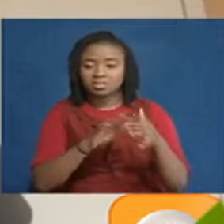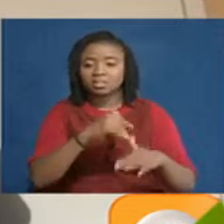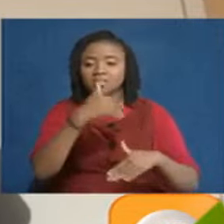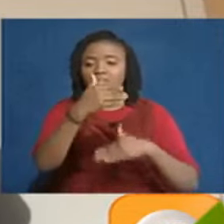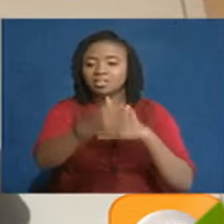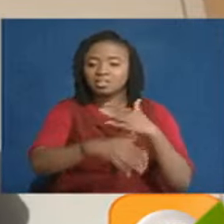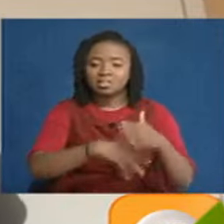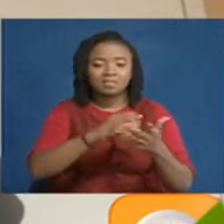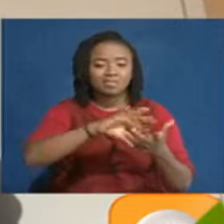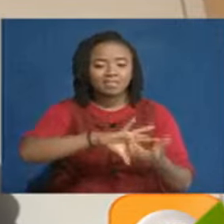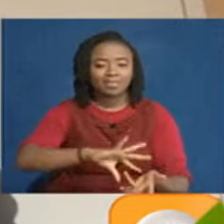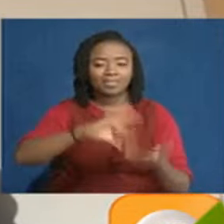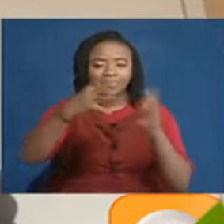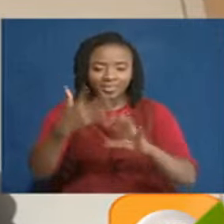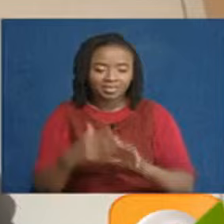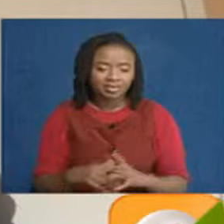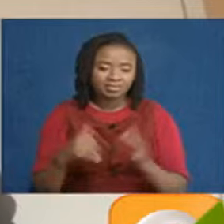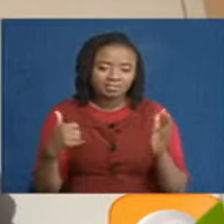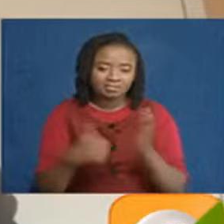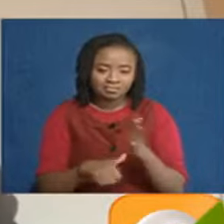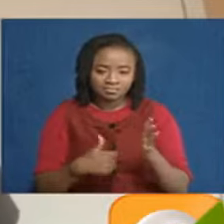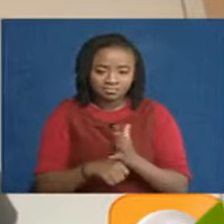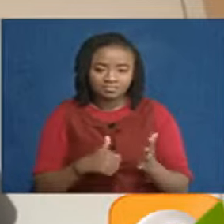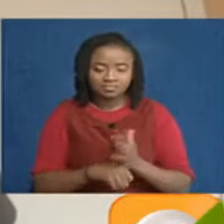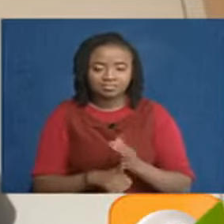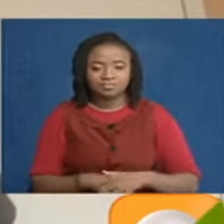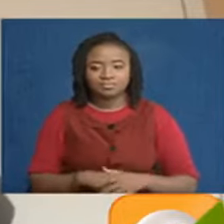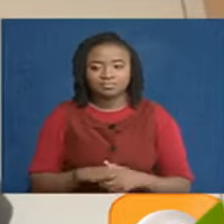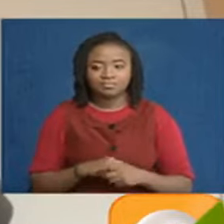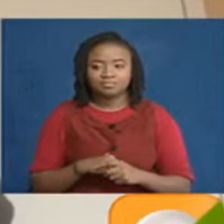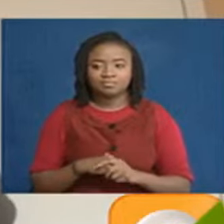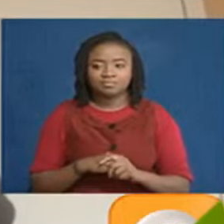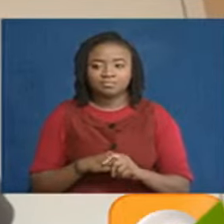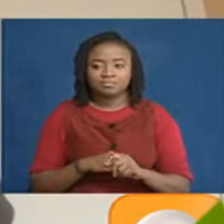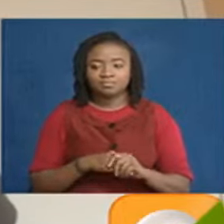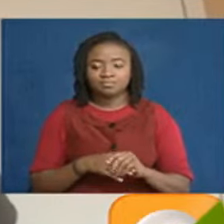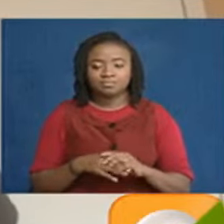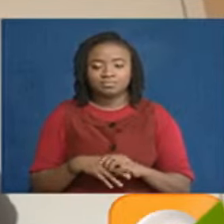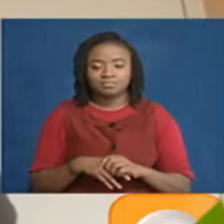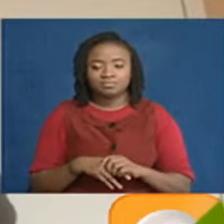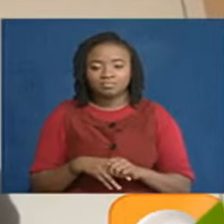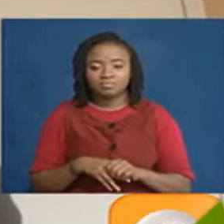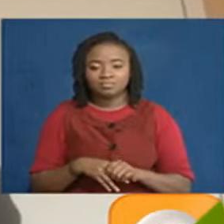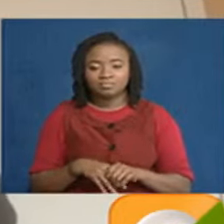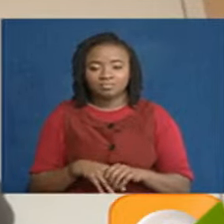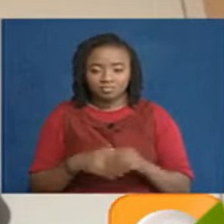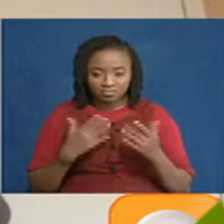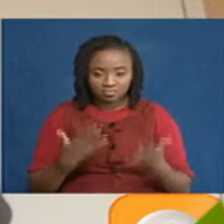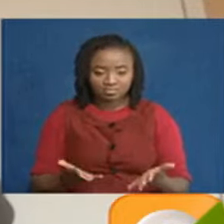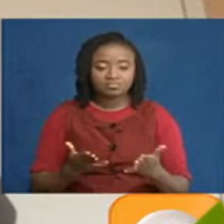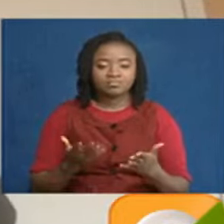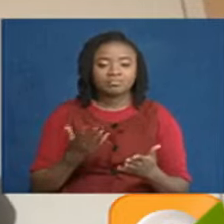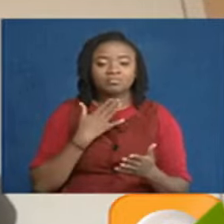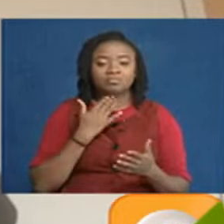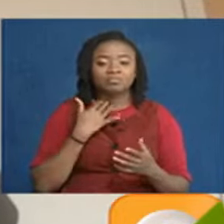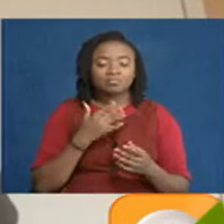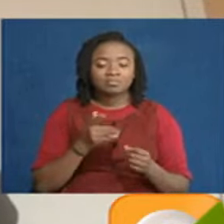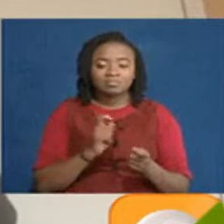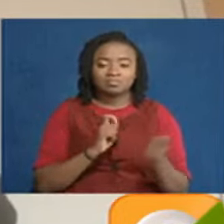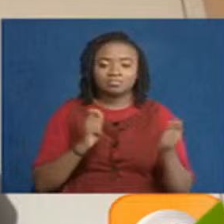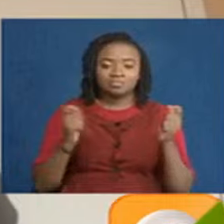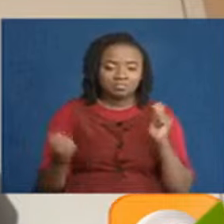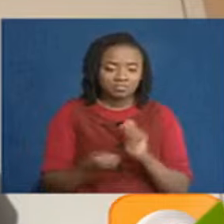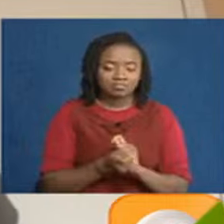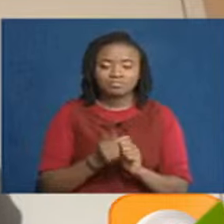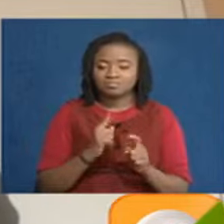to the Blue Helmets. So the attempt to reheart is basically turning back the clock and is going